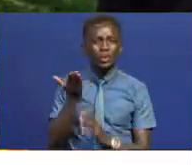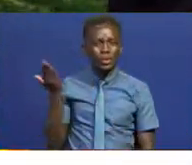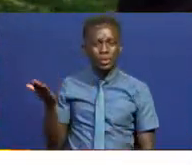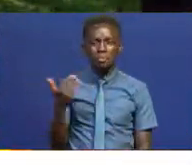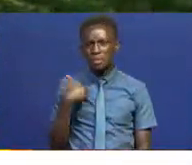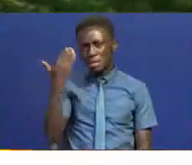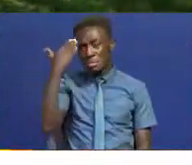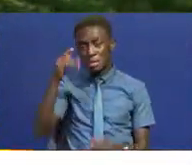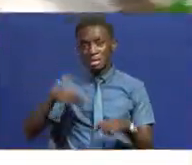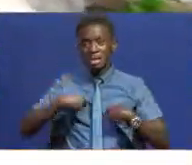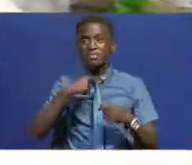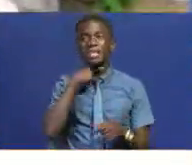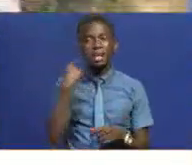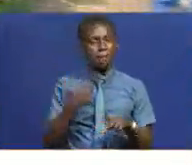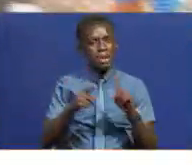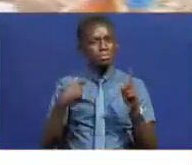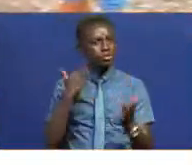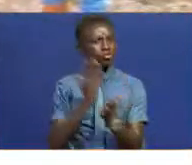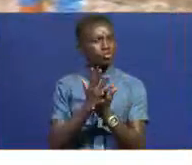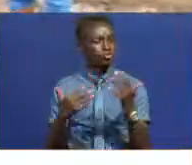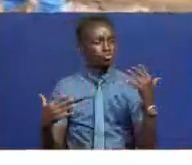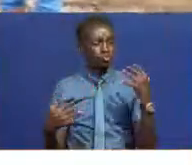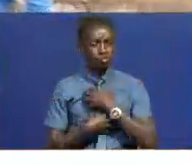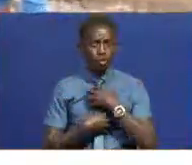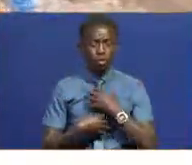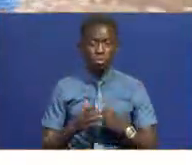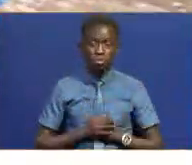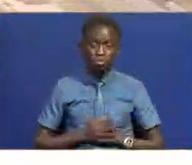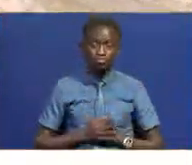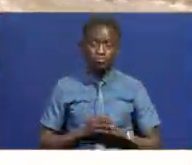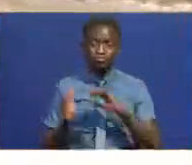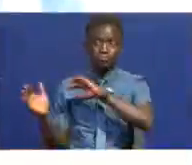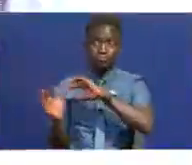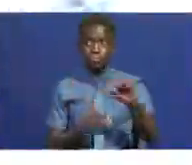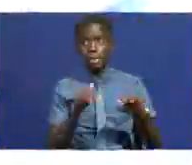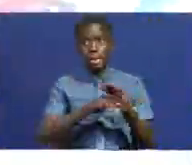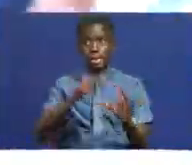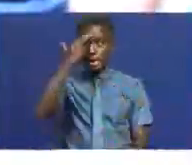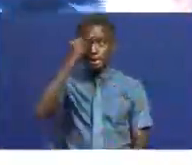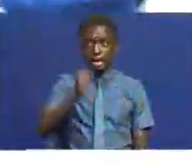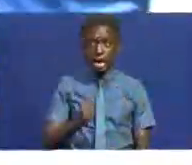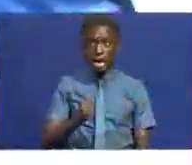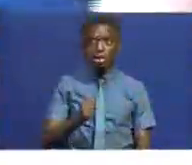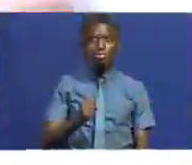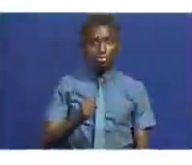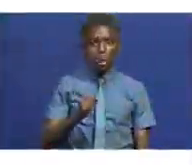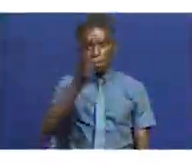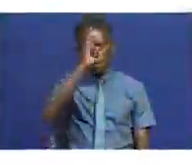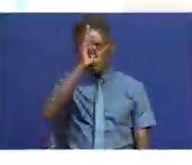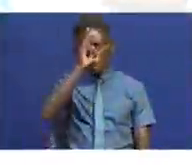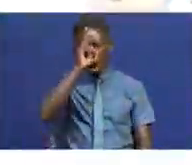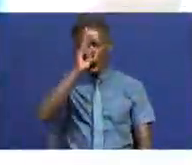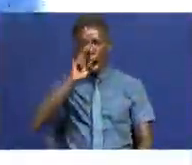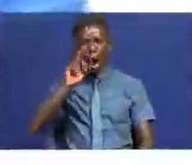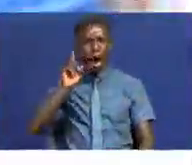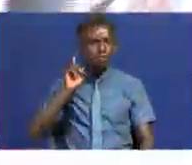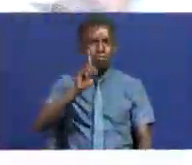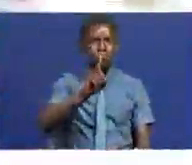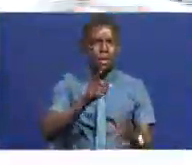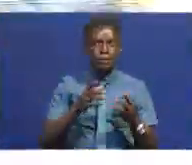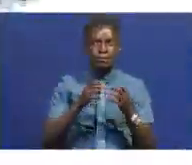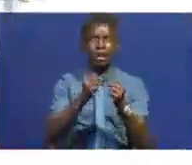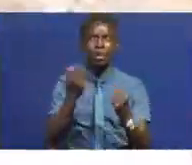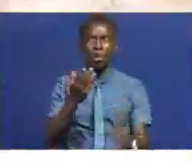lakini nimeshangazwa. Finally, in Kajiado, a multi-agency team raided a premise within Megingo, known